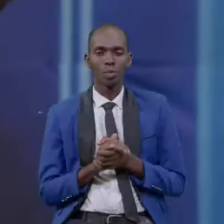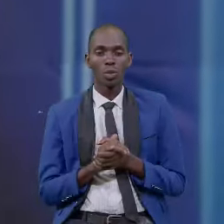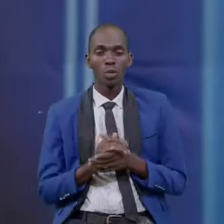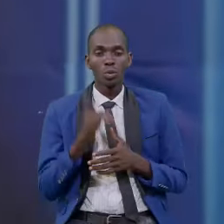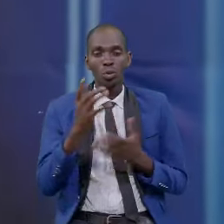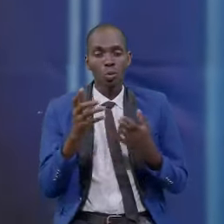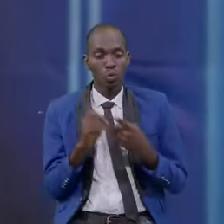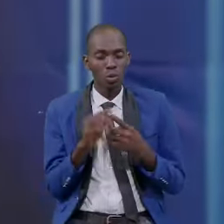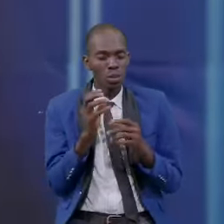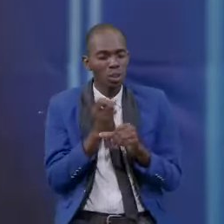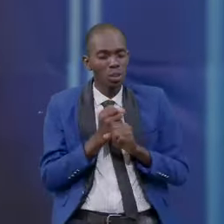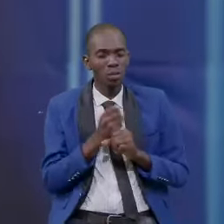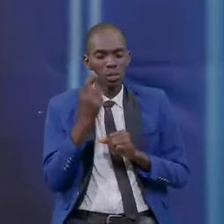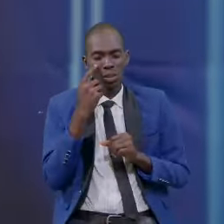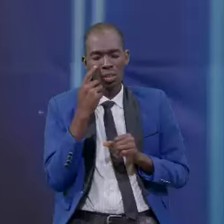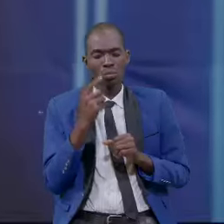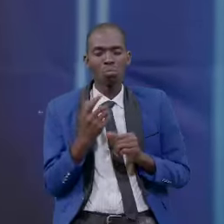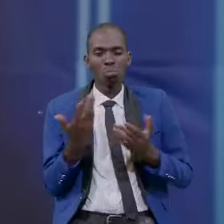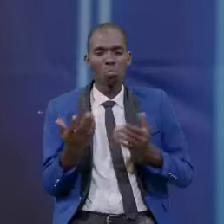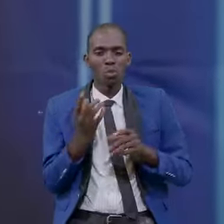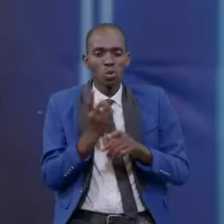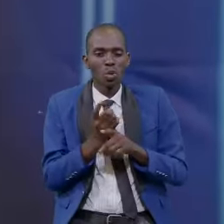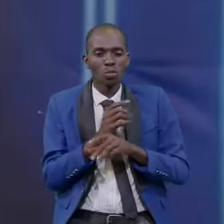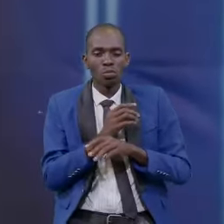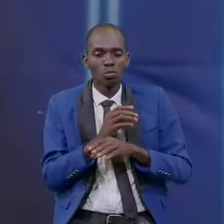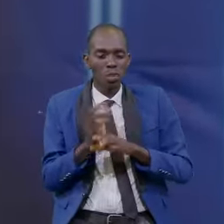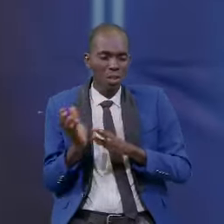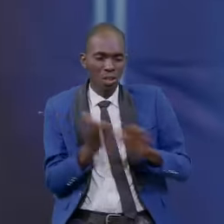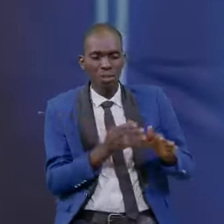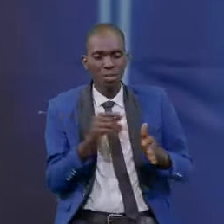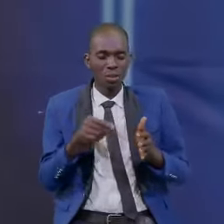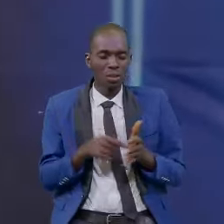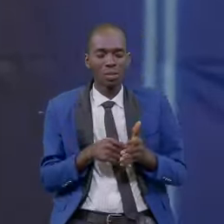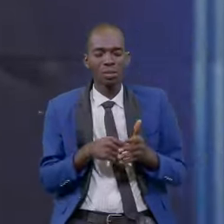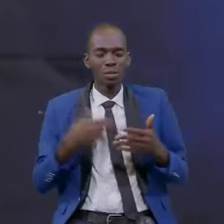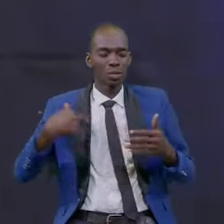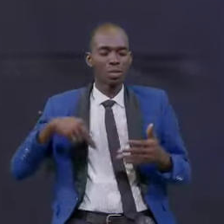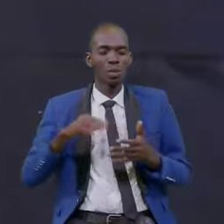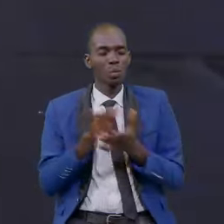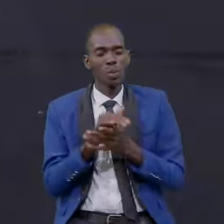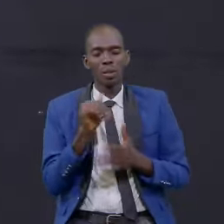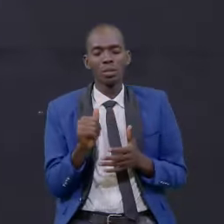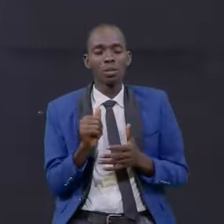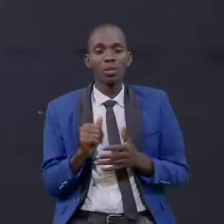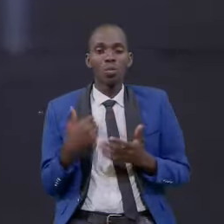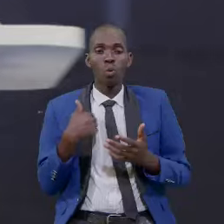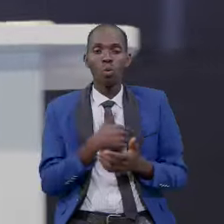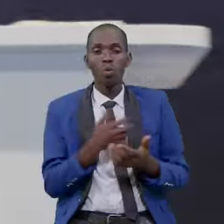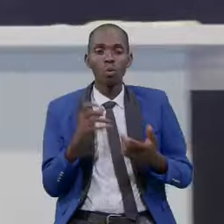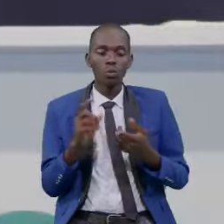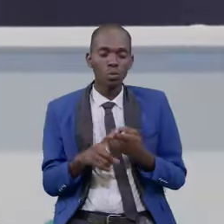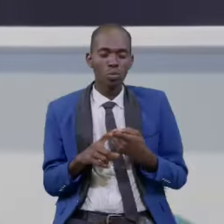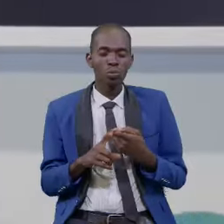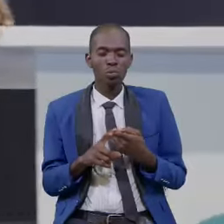your sight? Just accept, just believe. You want to receive your hearing? Just accept,